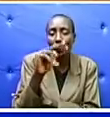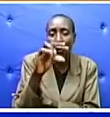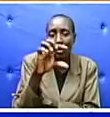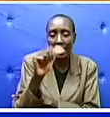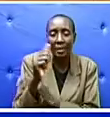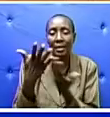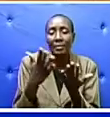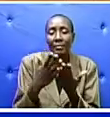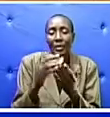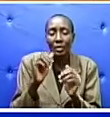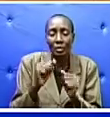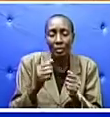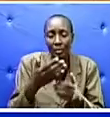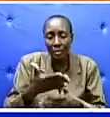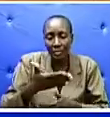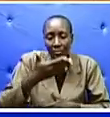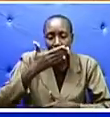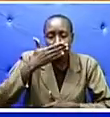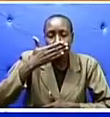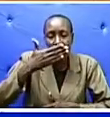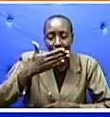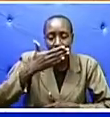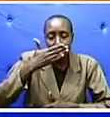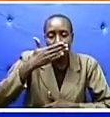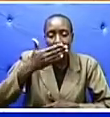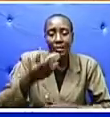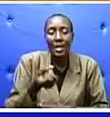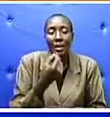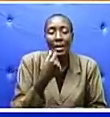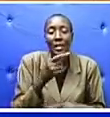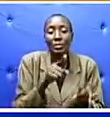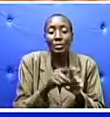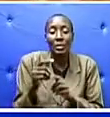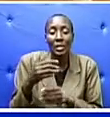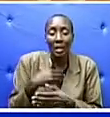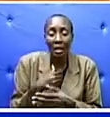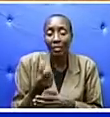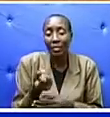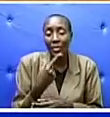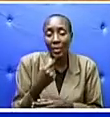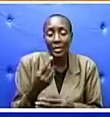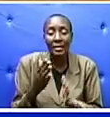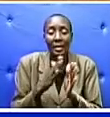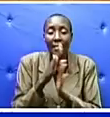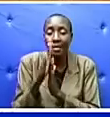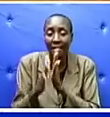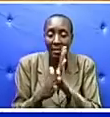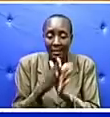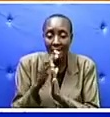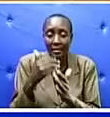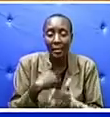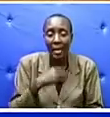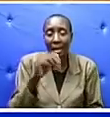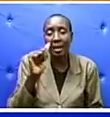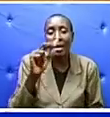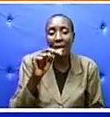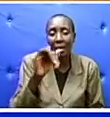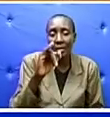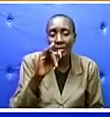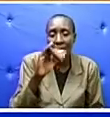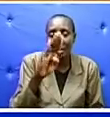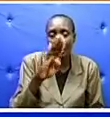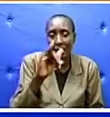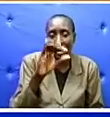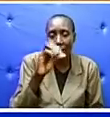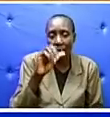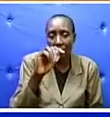to breathe. Inhale. Yes. Mm-hmm. And I was on medication. They were treating all the symptoms. I was on very strong antibiotics. The inhaling helps a